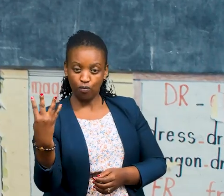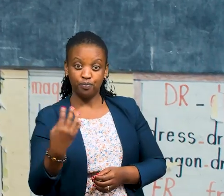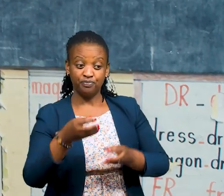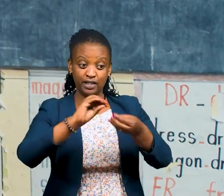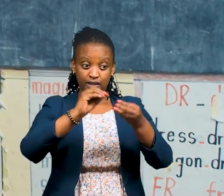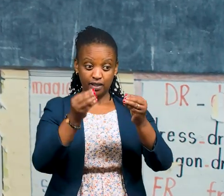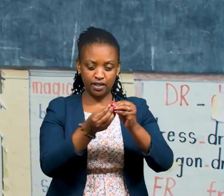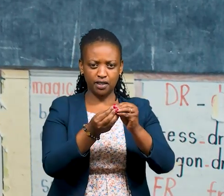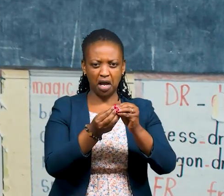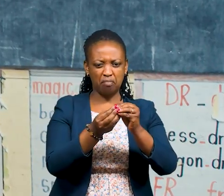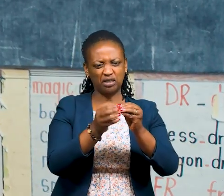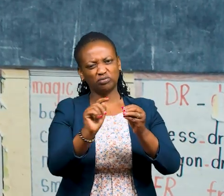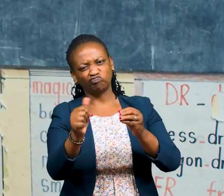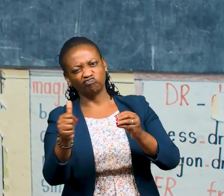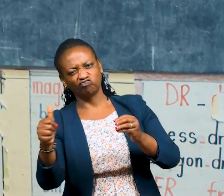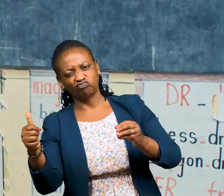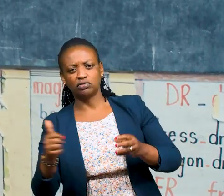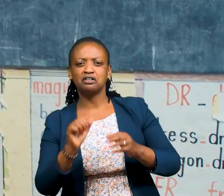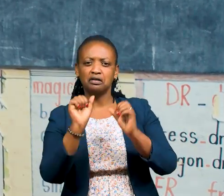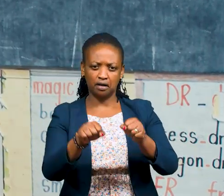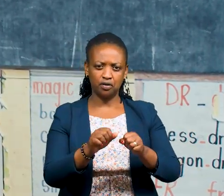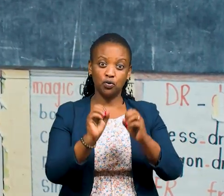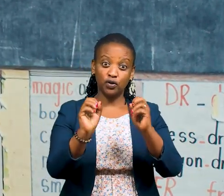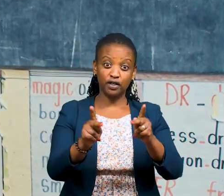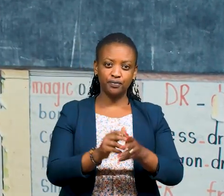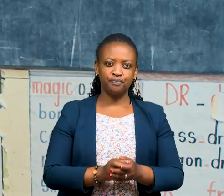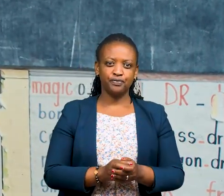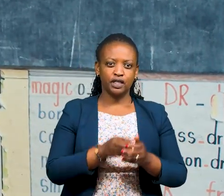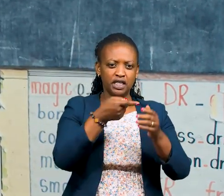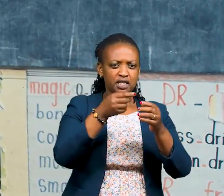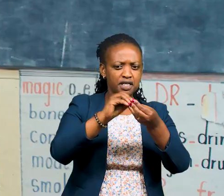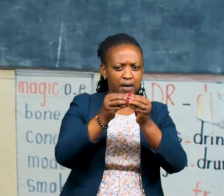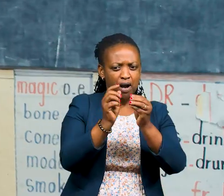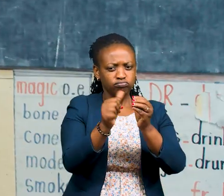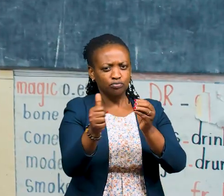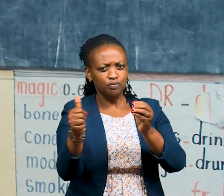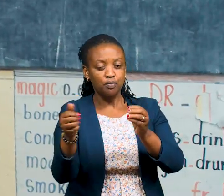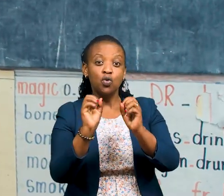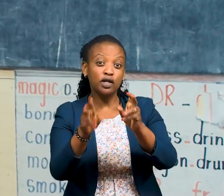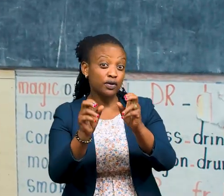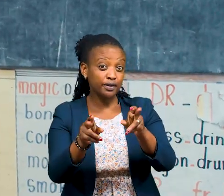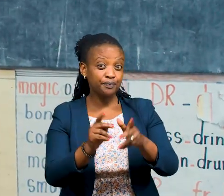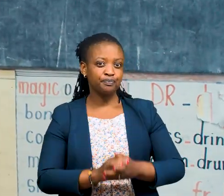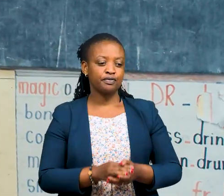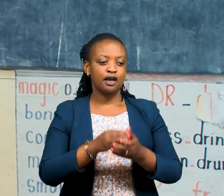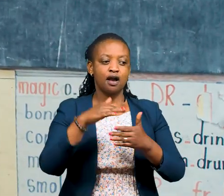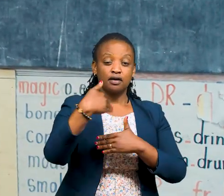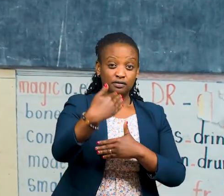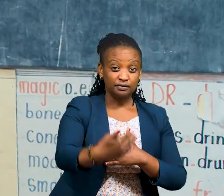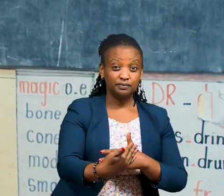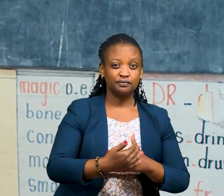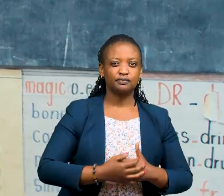3.14. The number is irrational, okay? Yeah, these digits continue, okay? And